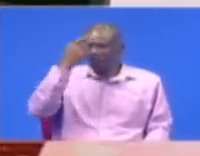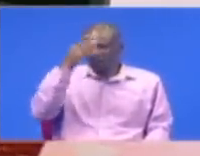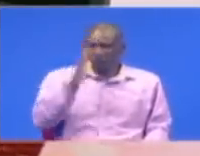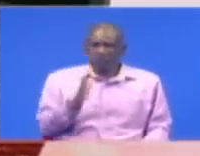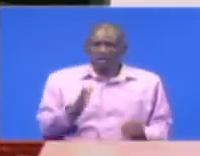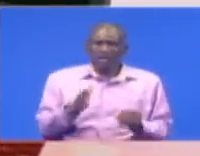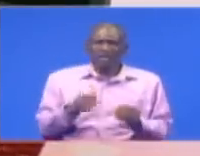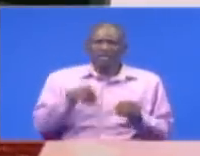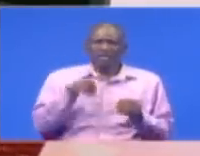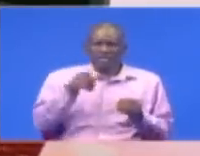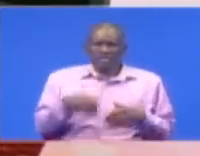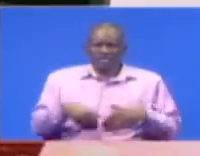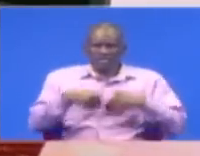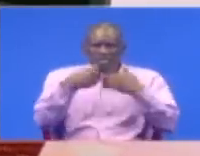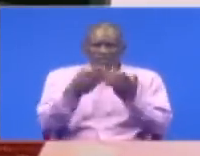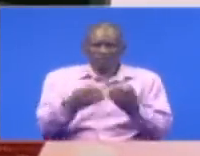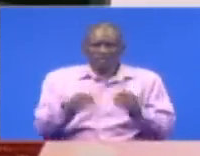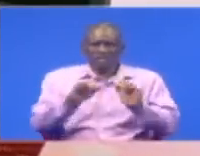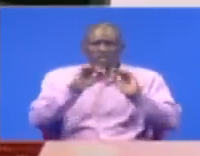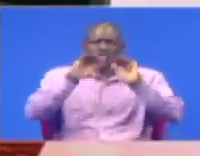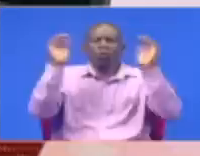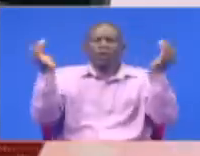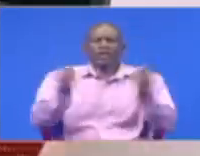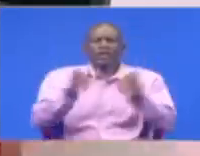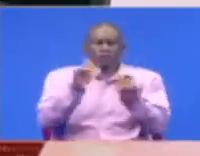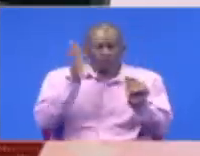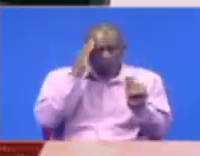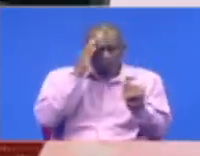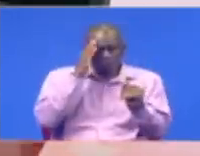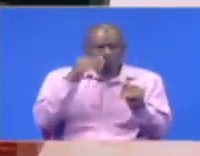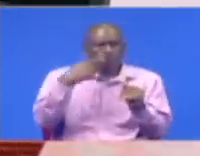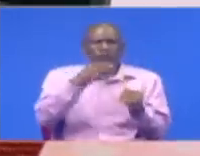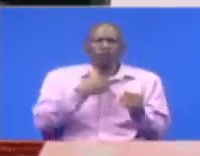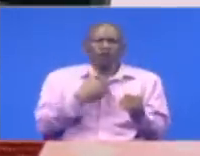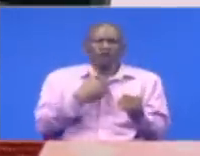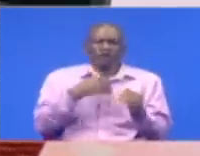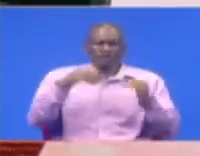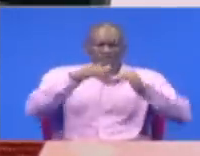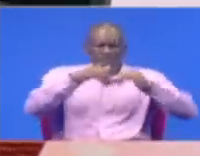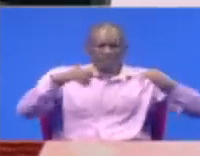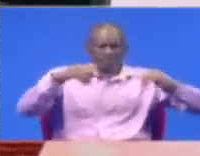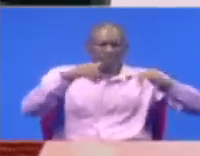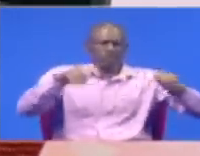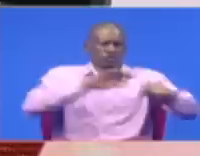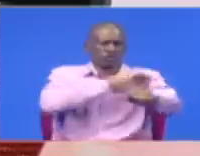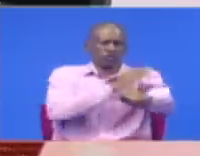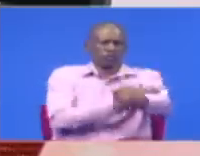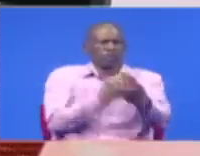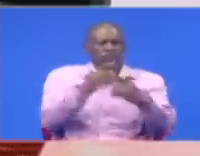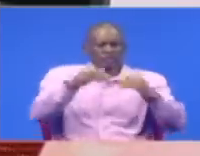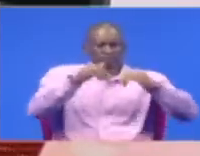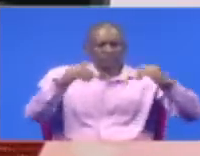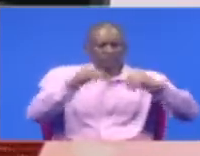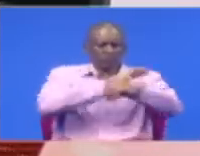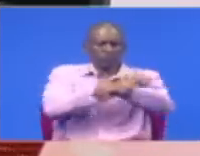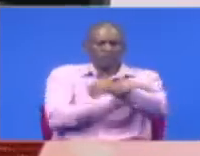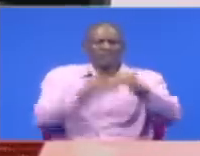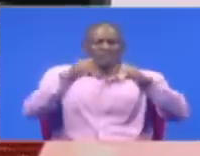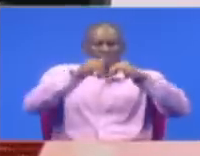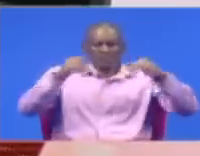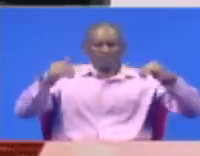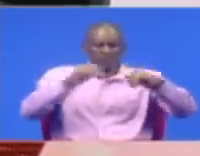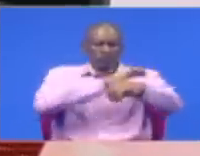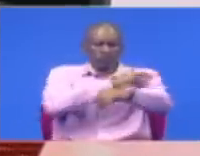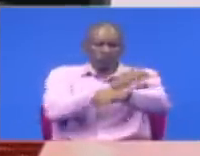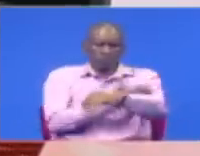who is credited the world over by having the separation of powers. Separation of